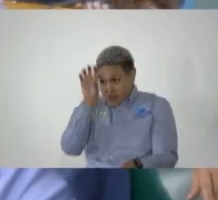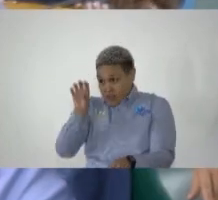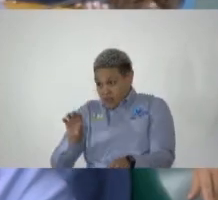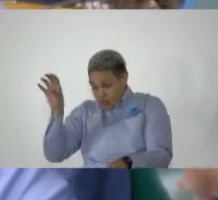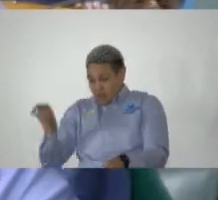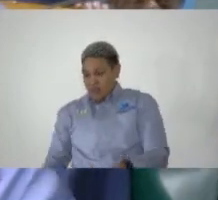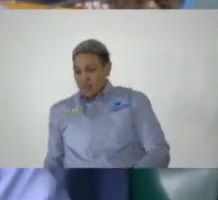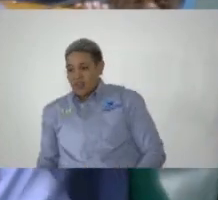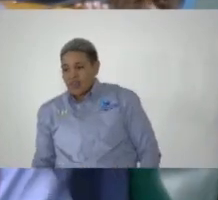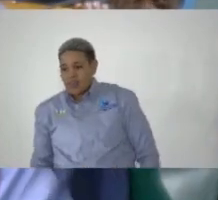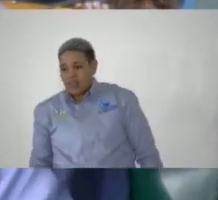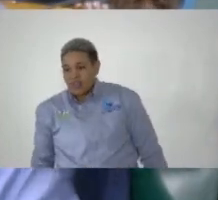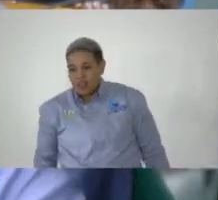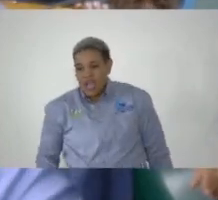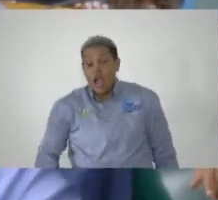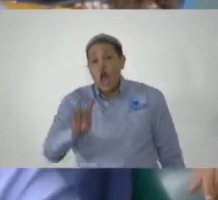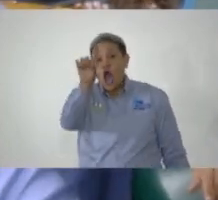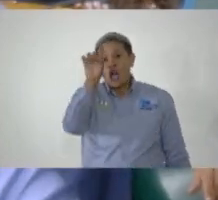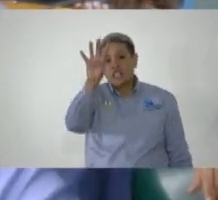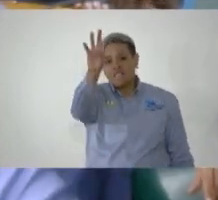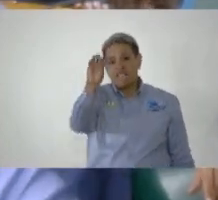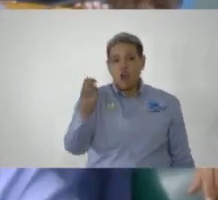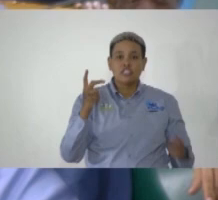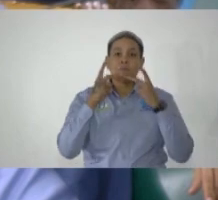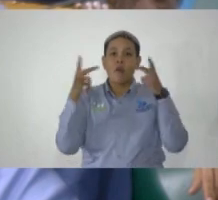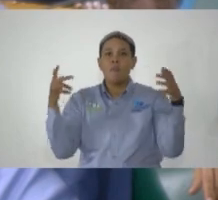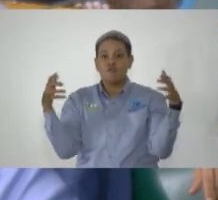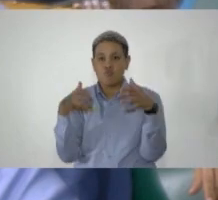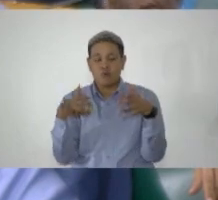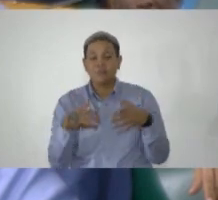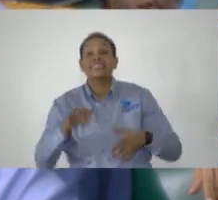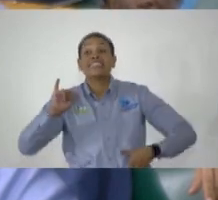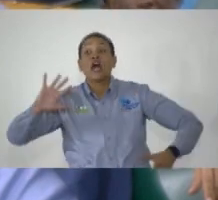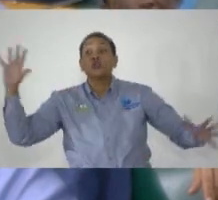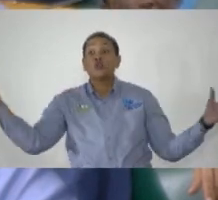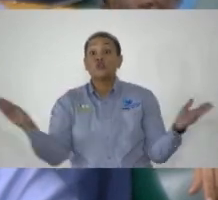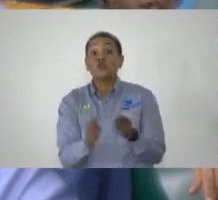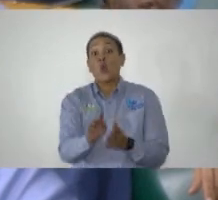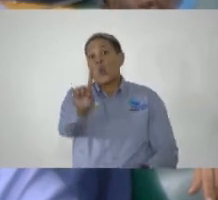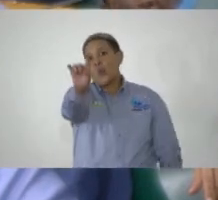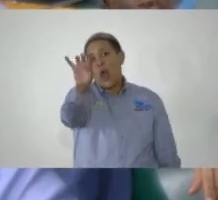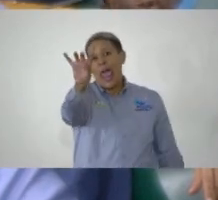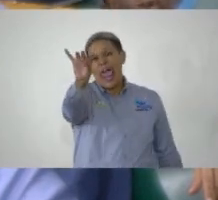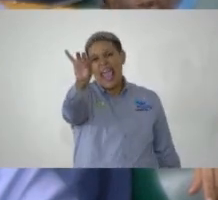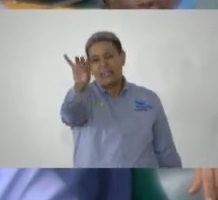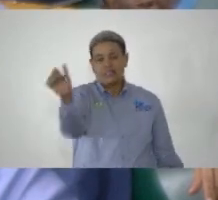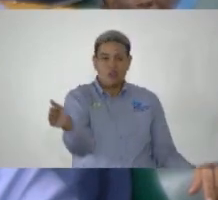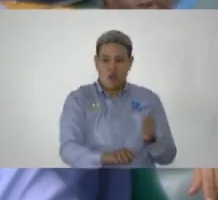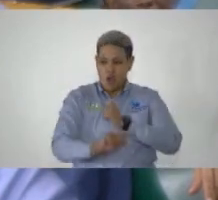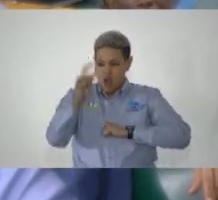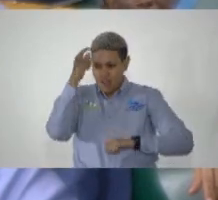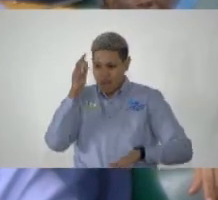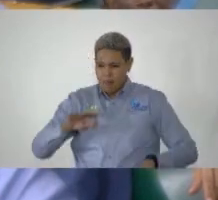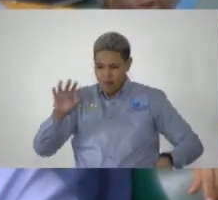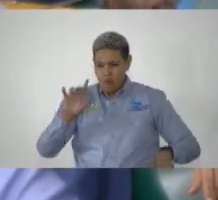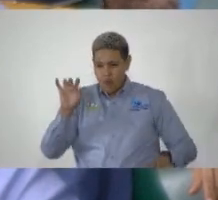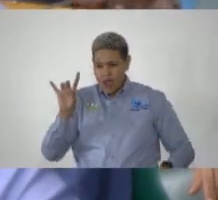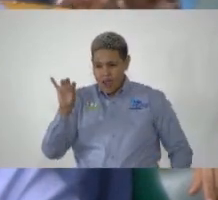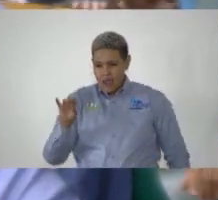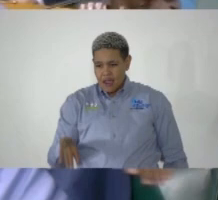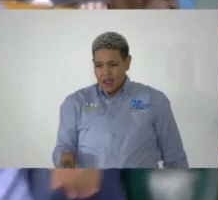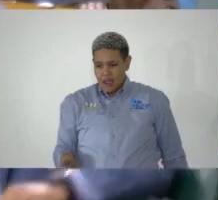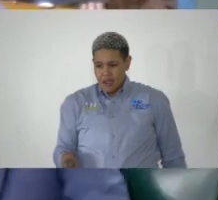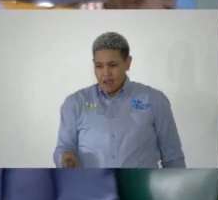and 140 public bodies. That totals 180. I'll give you approximate numbers.